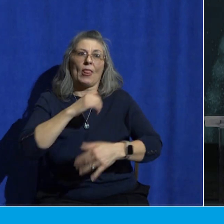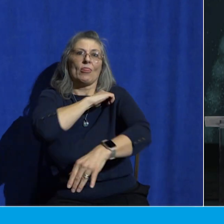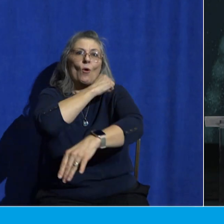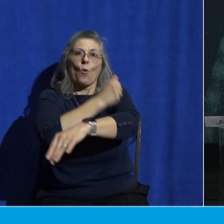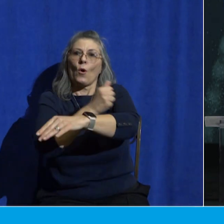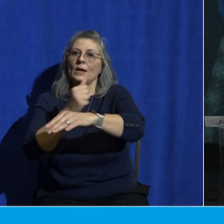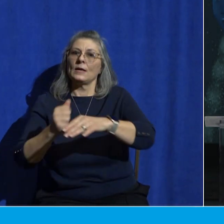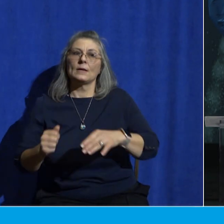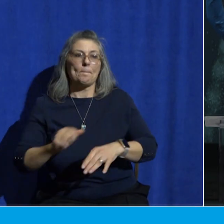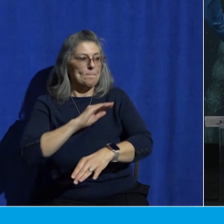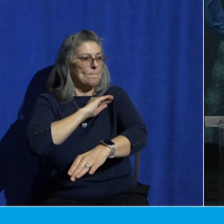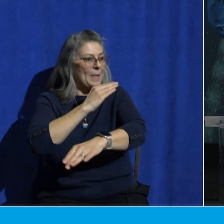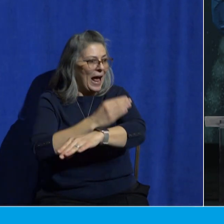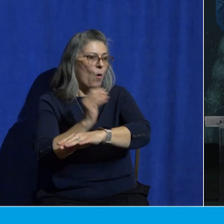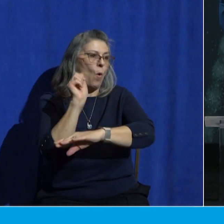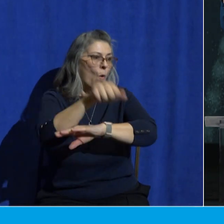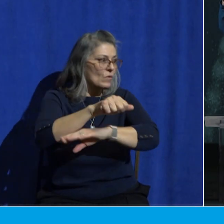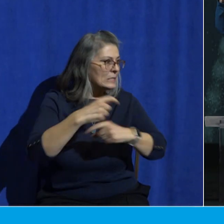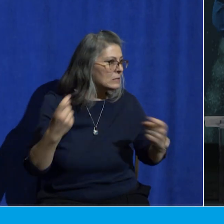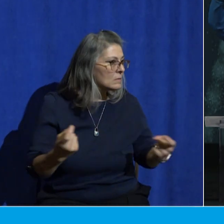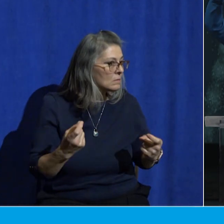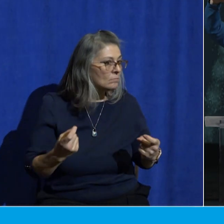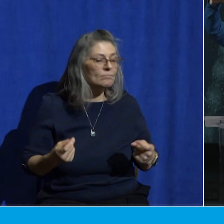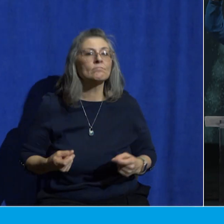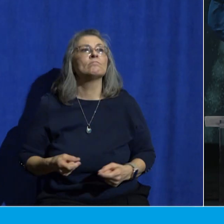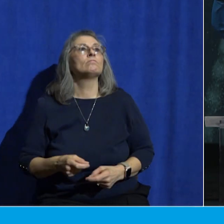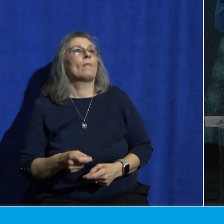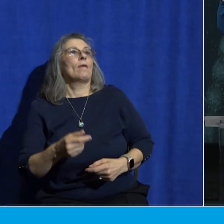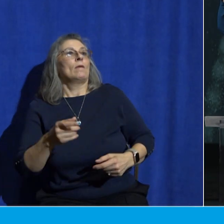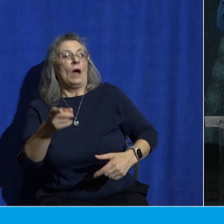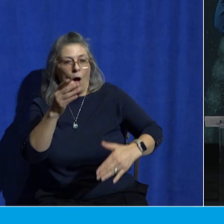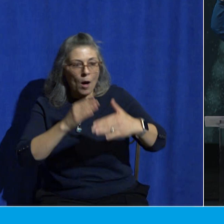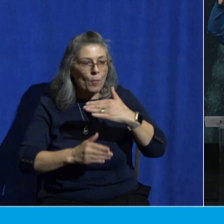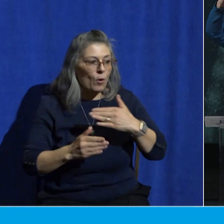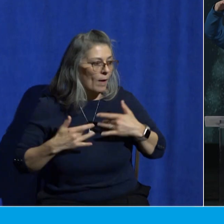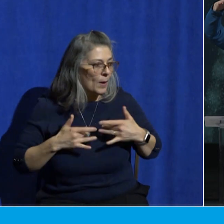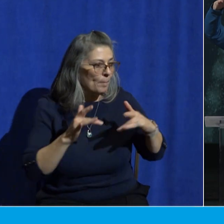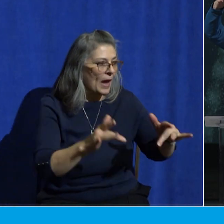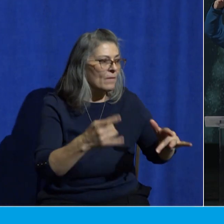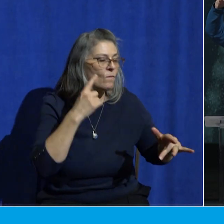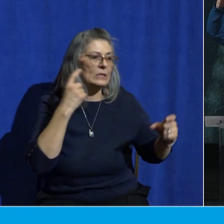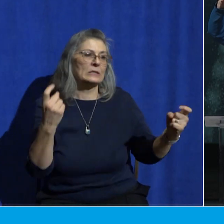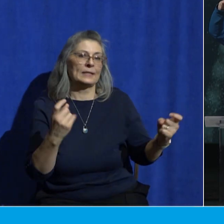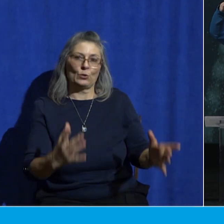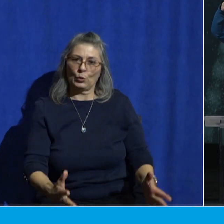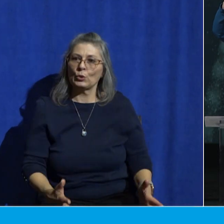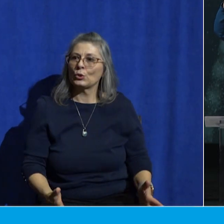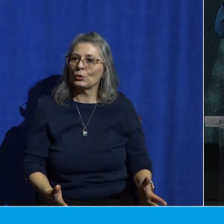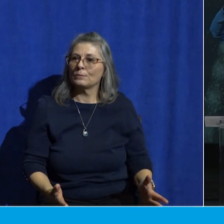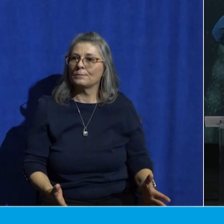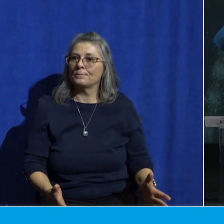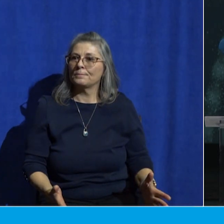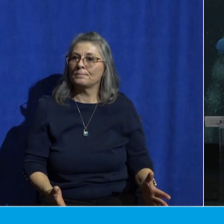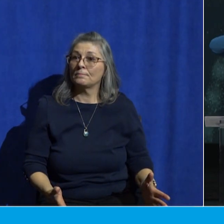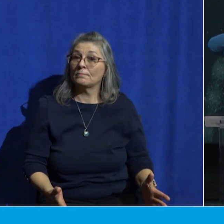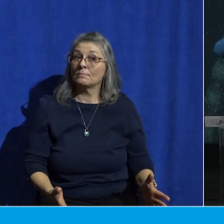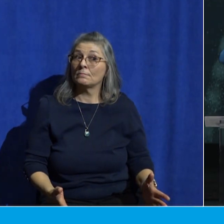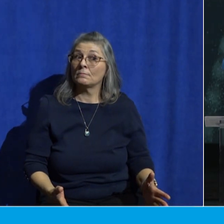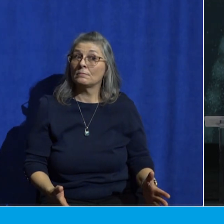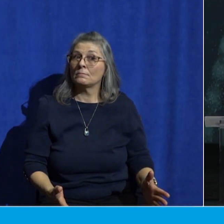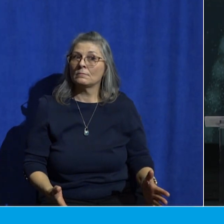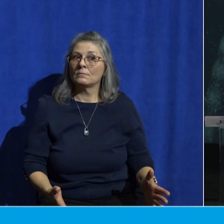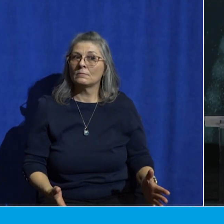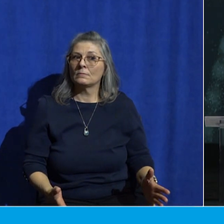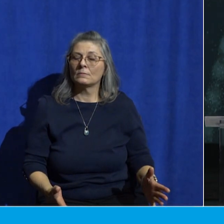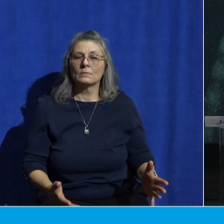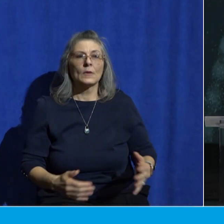over sin, but who has humility and compassion for sinners. Which leads to the